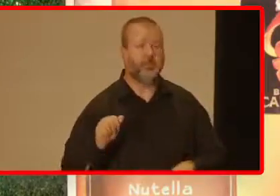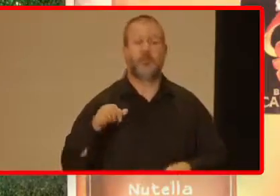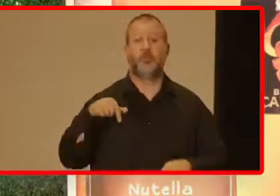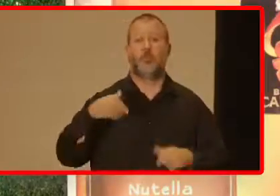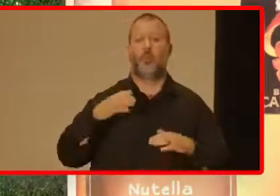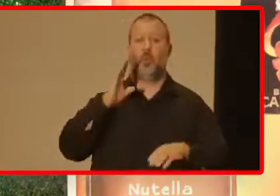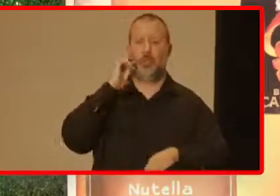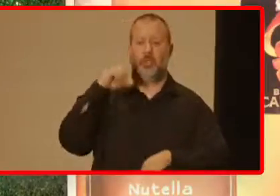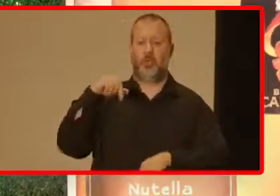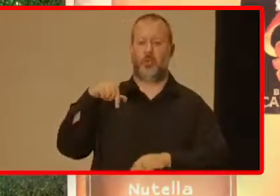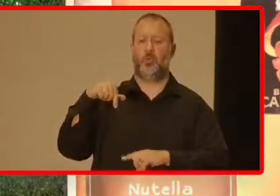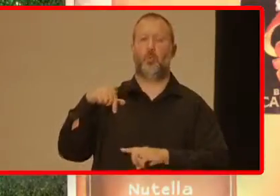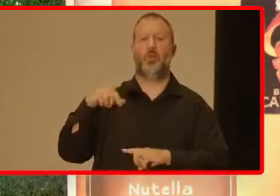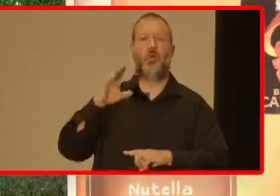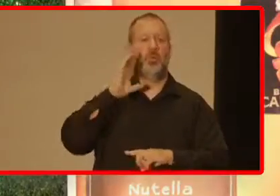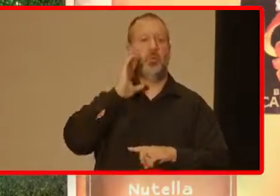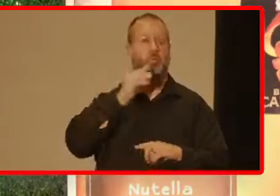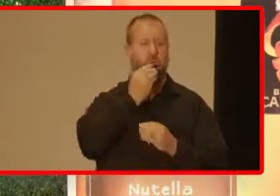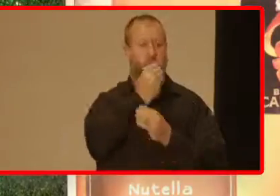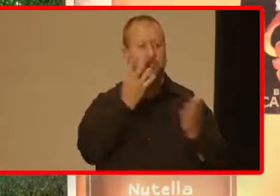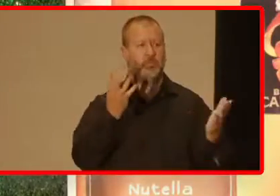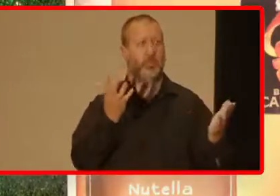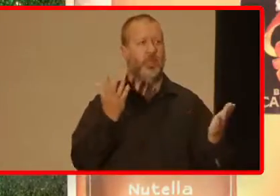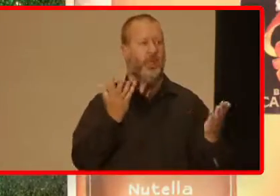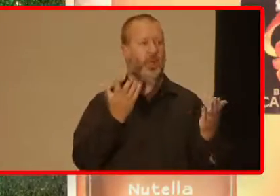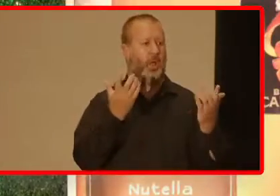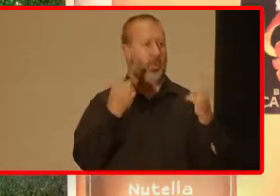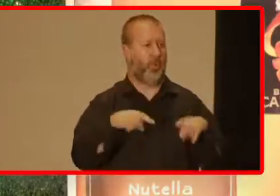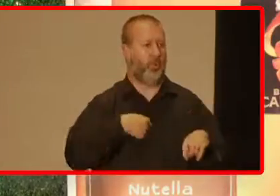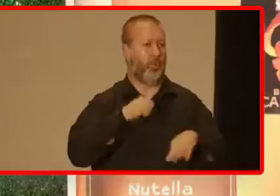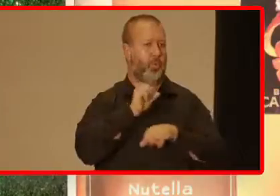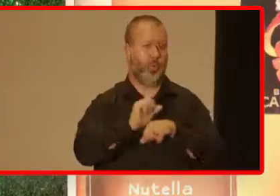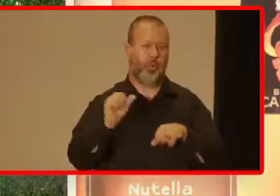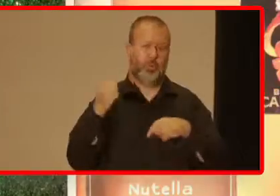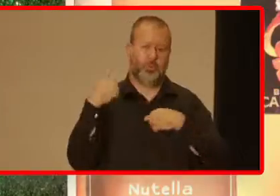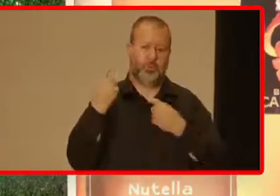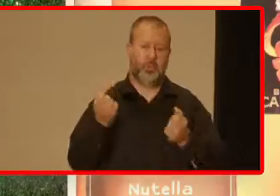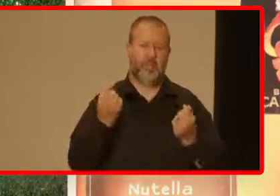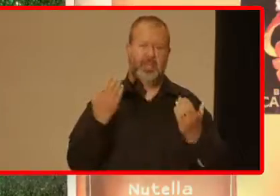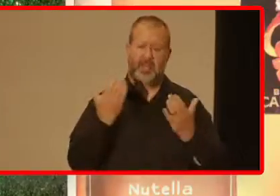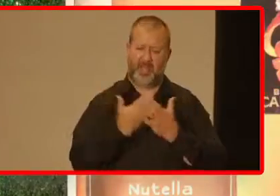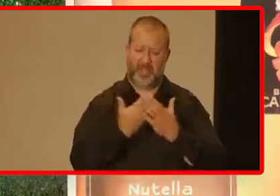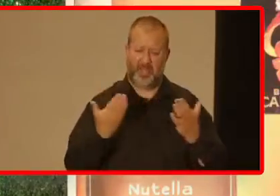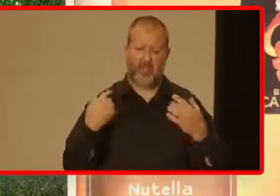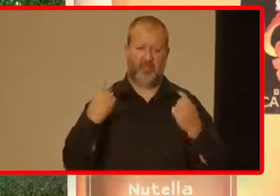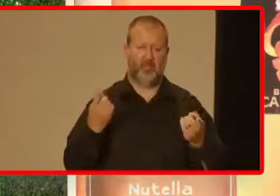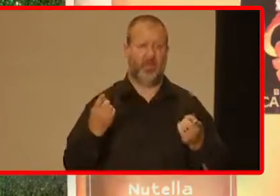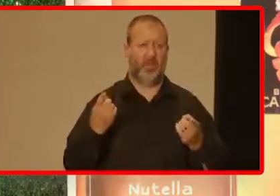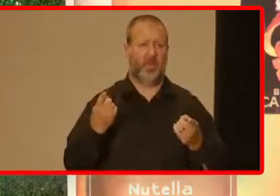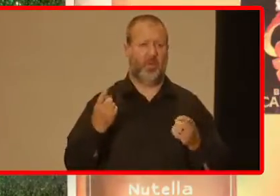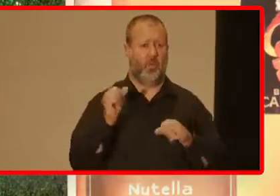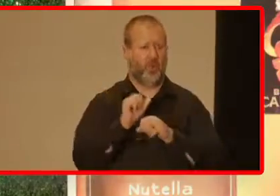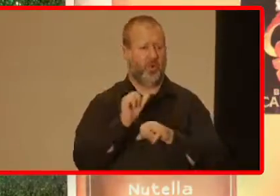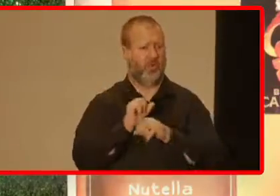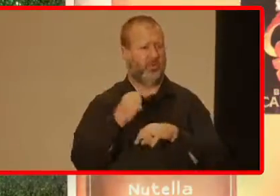this room. And we're going to tell you about all the things that we've been working on. There have been so many things the legislature